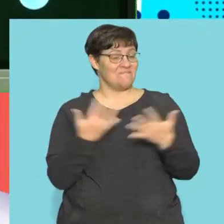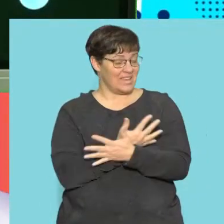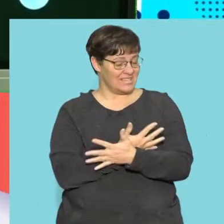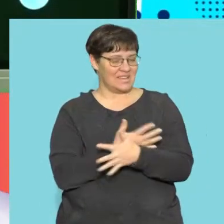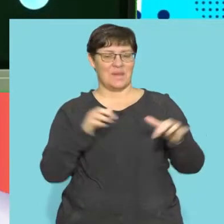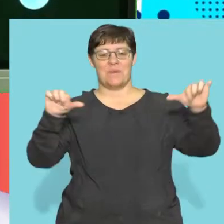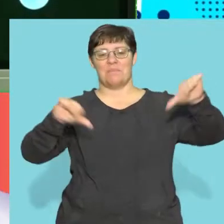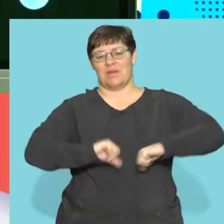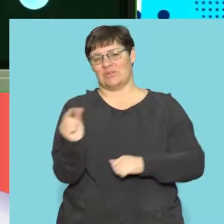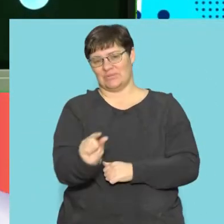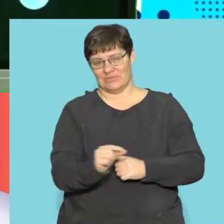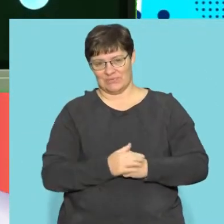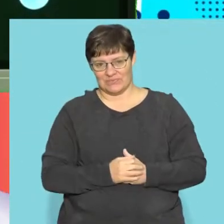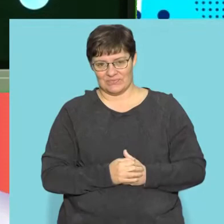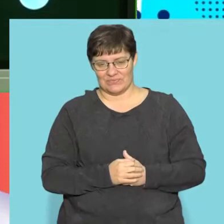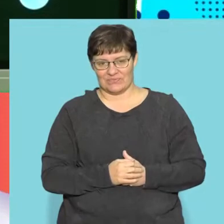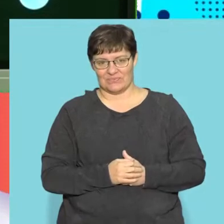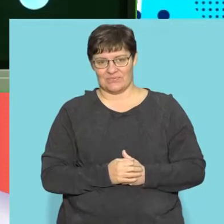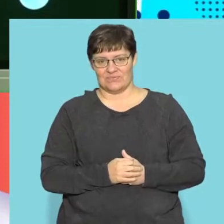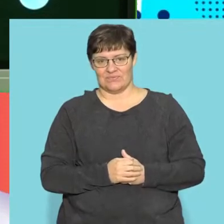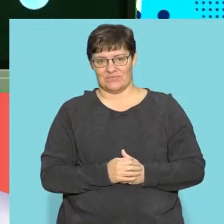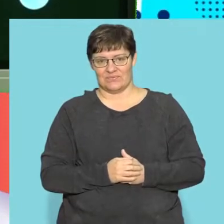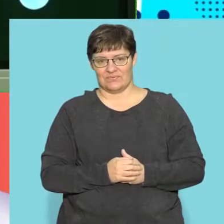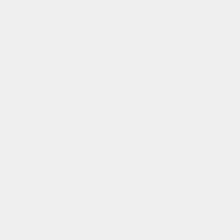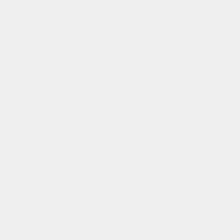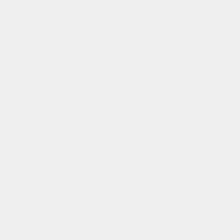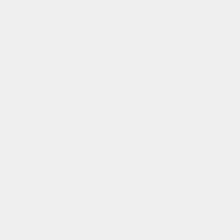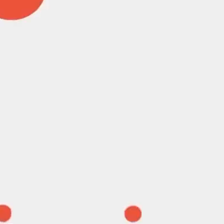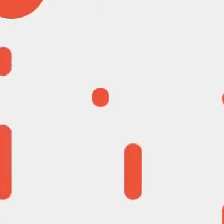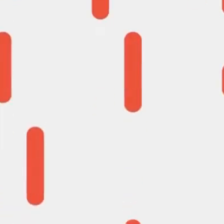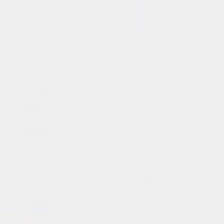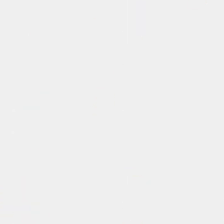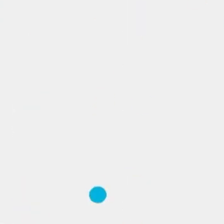a quick ad break and I'll be back just now.